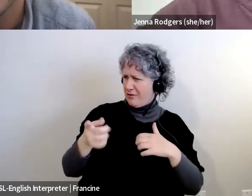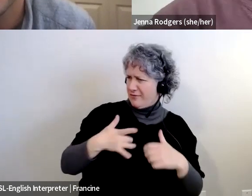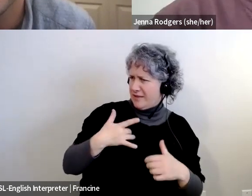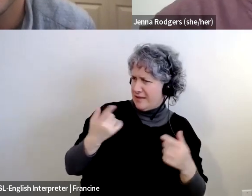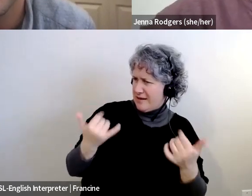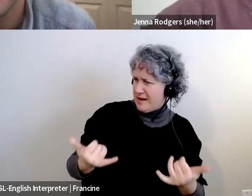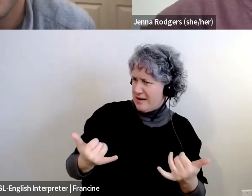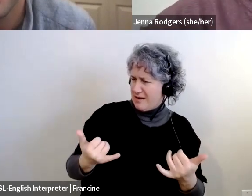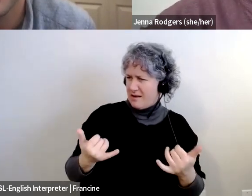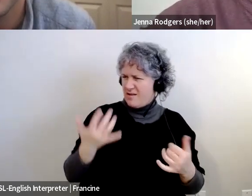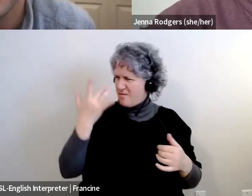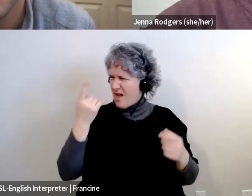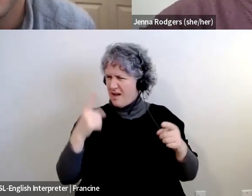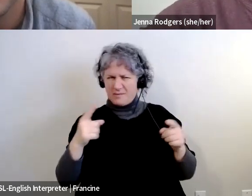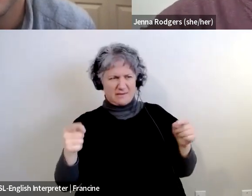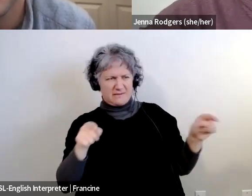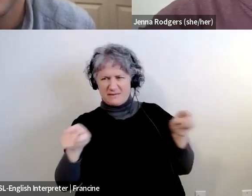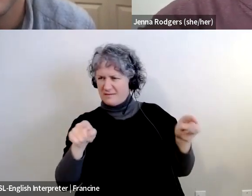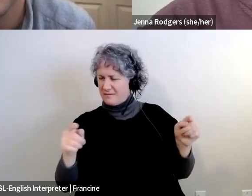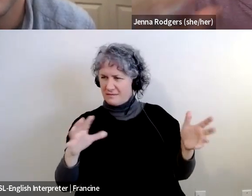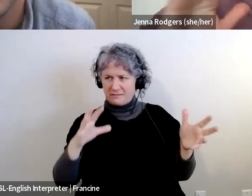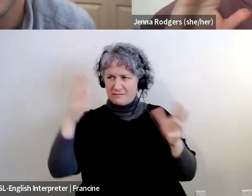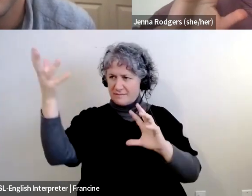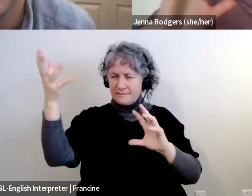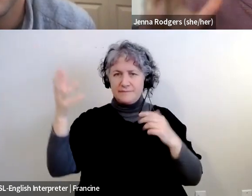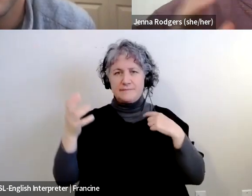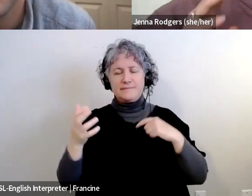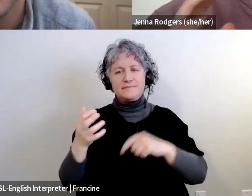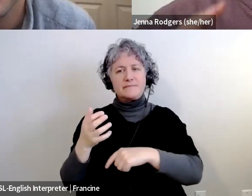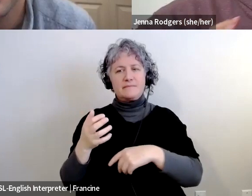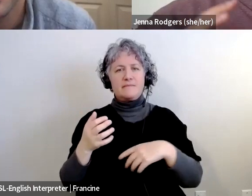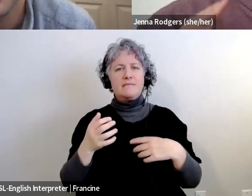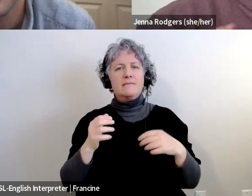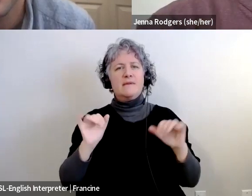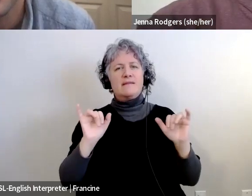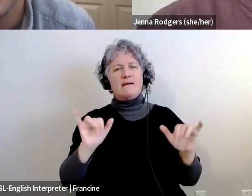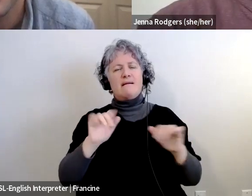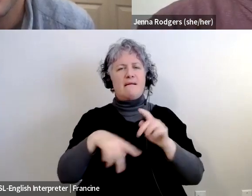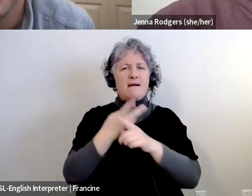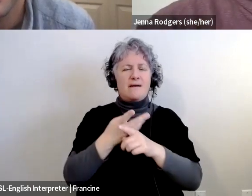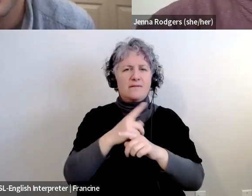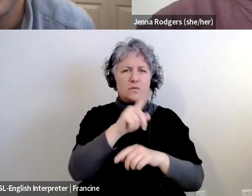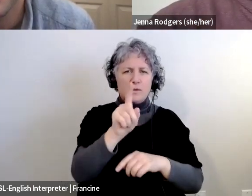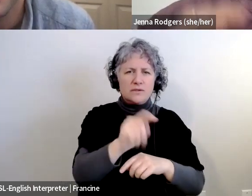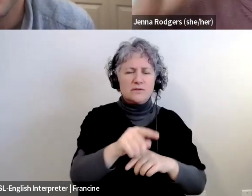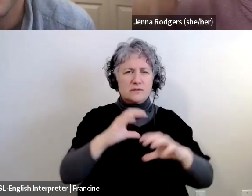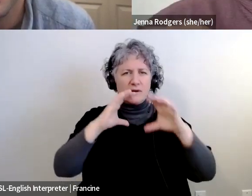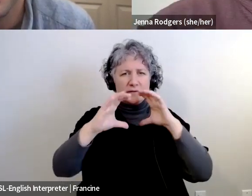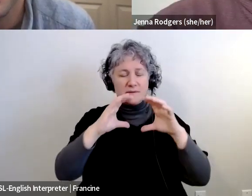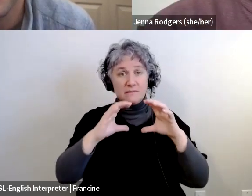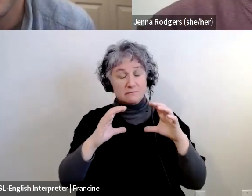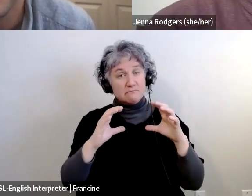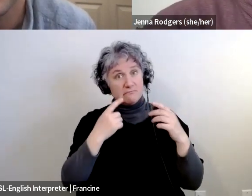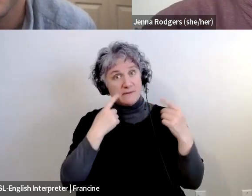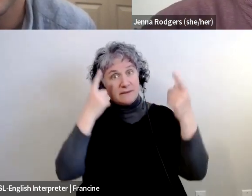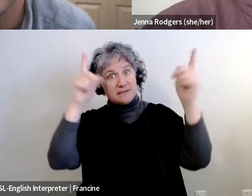now? Why did it happen like that? You know, those kinds of questions and conversations can be equally effective at preventing